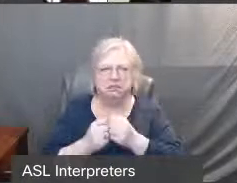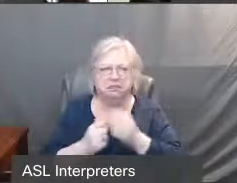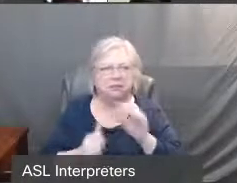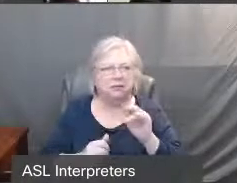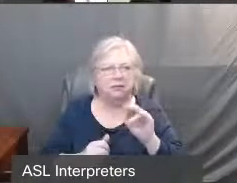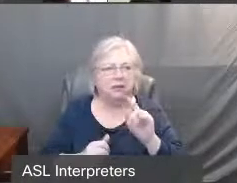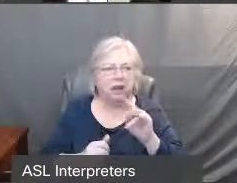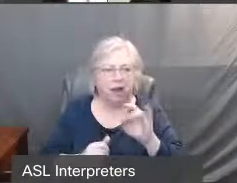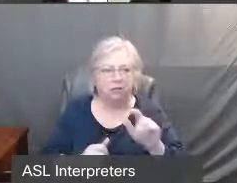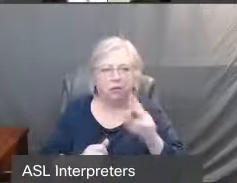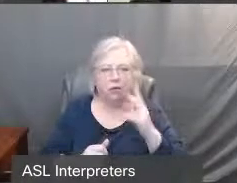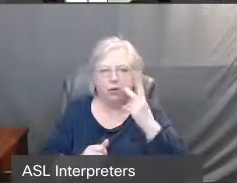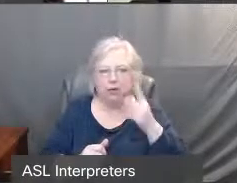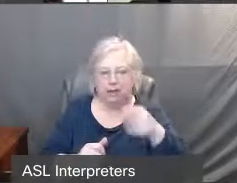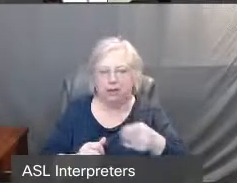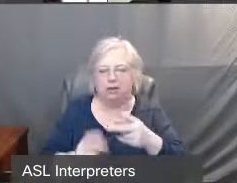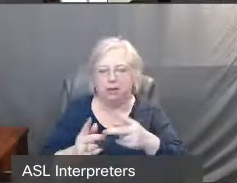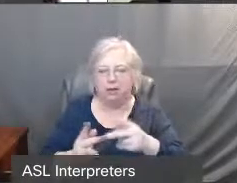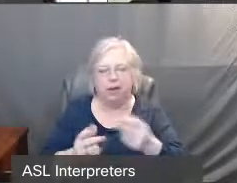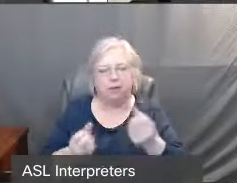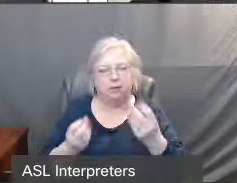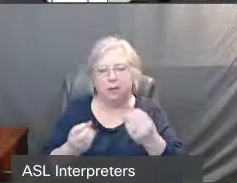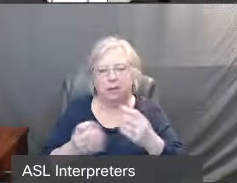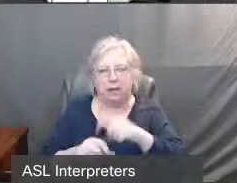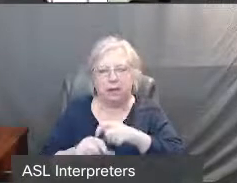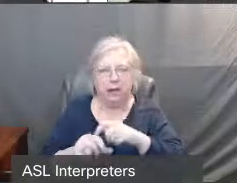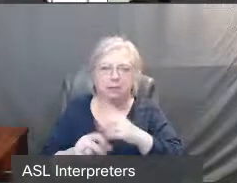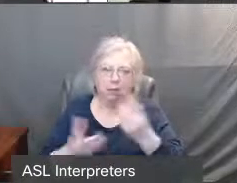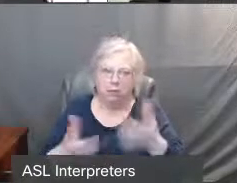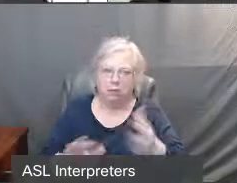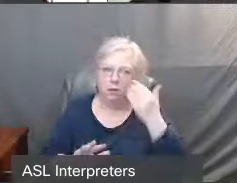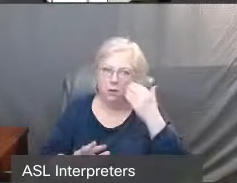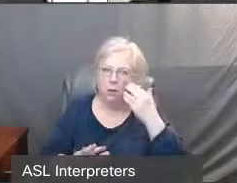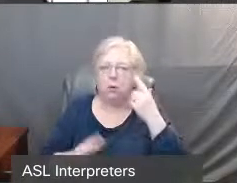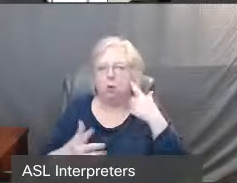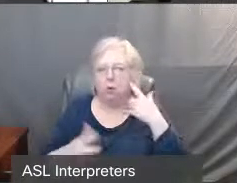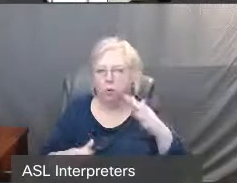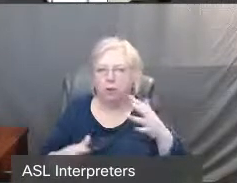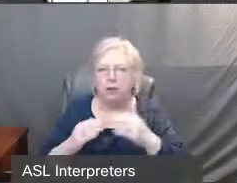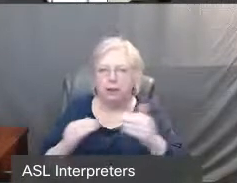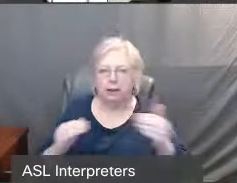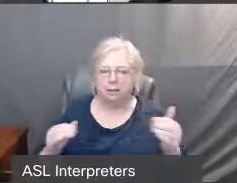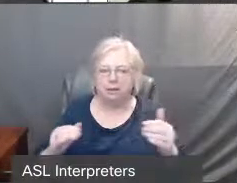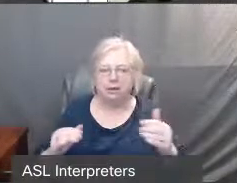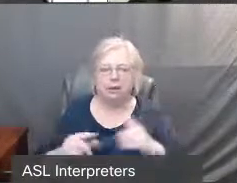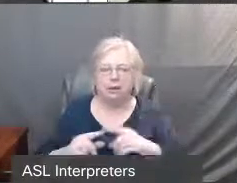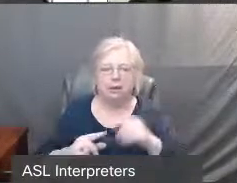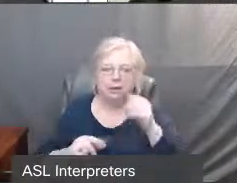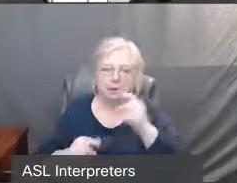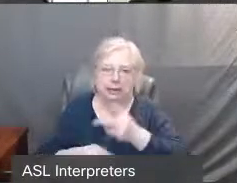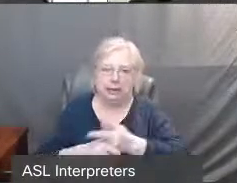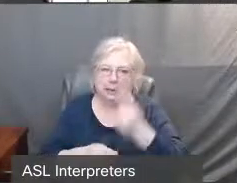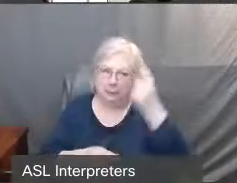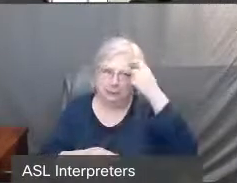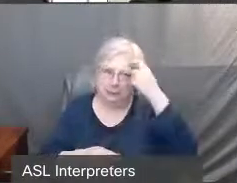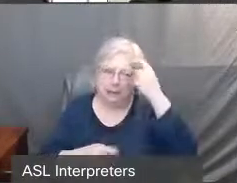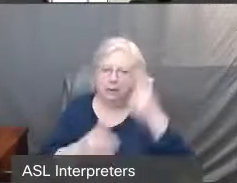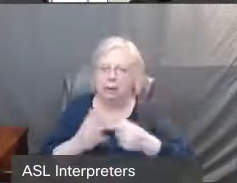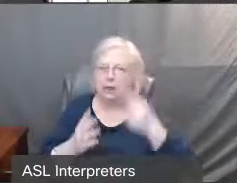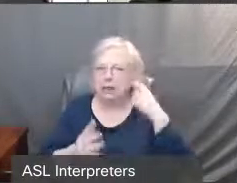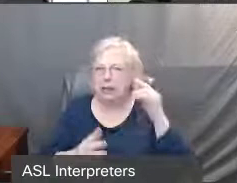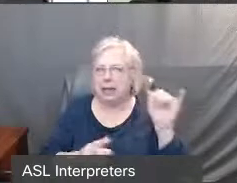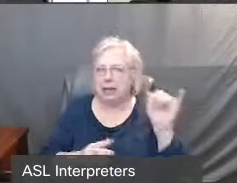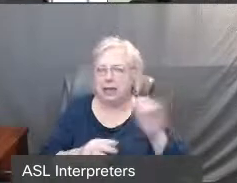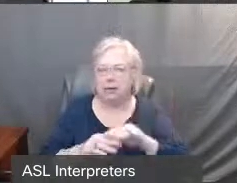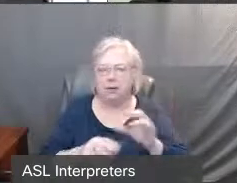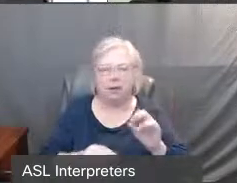this location many, many times. You're familiar with the noise levels here. So if you could just bear in mind what it sounds like on Cantrell Road. So